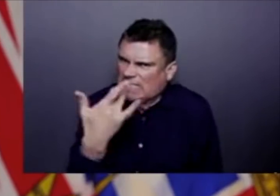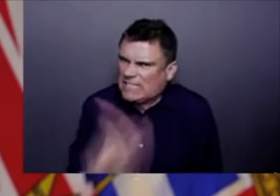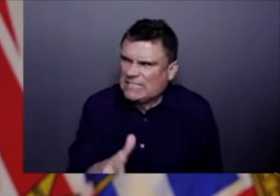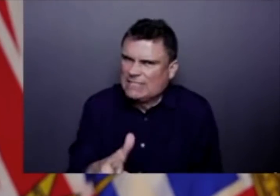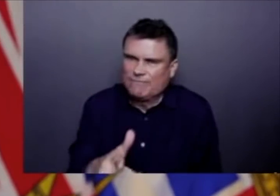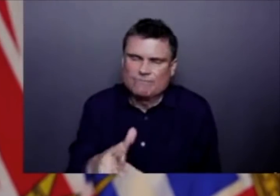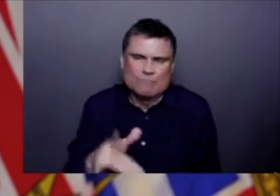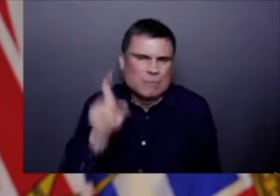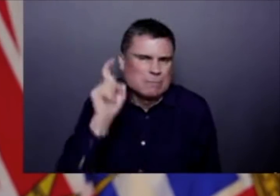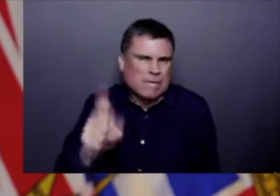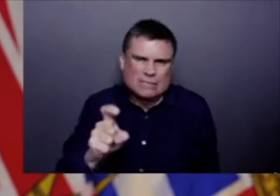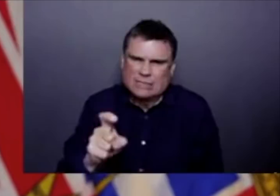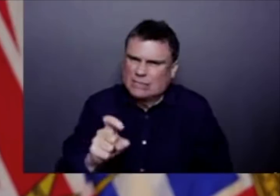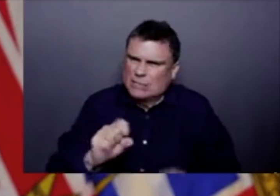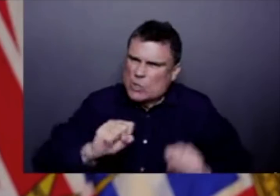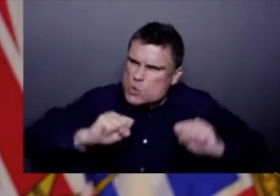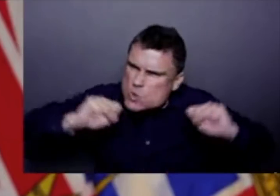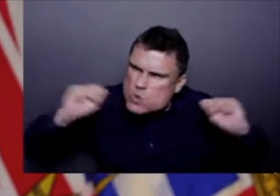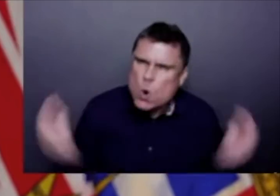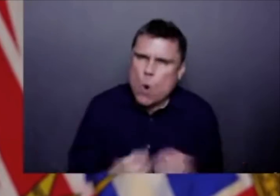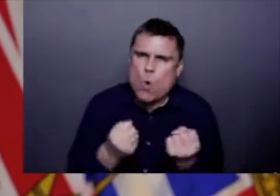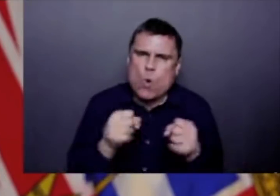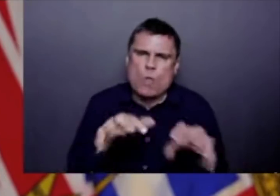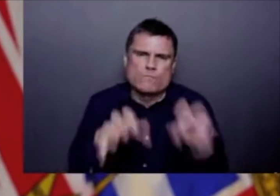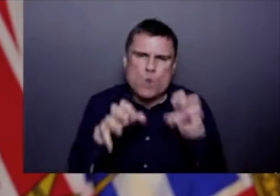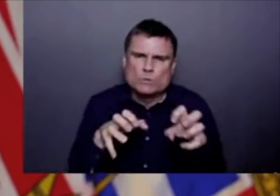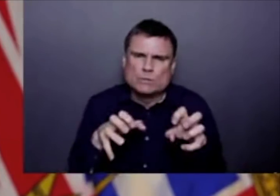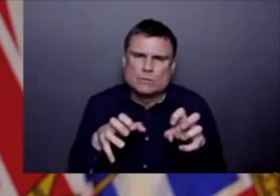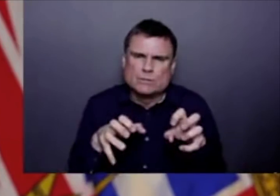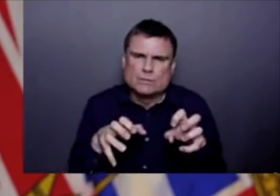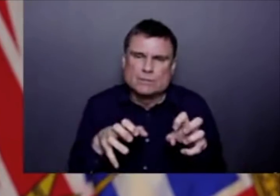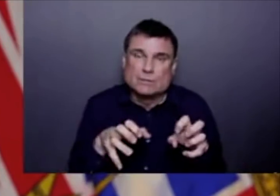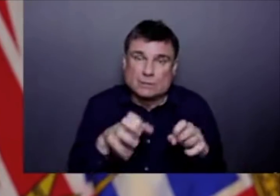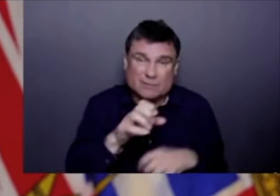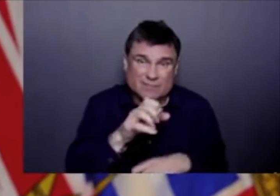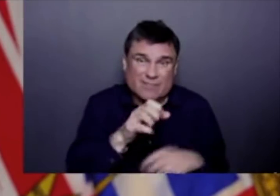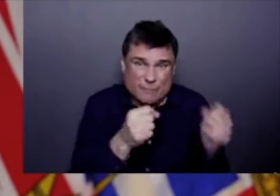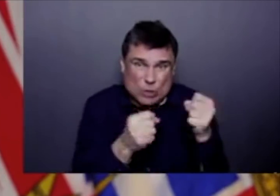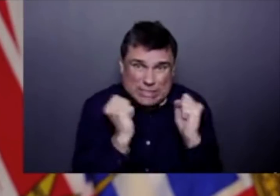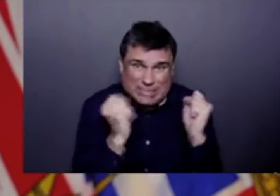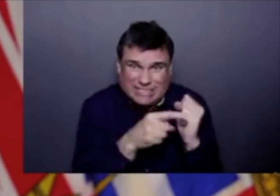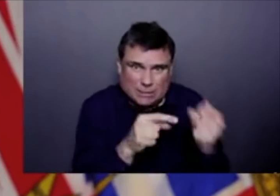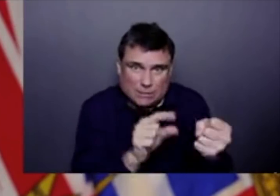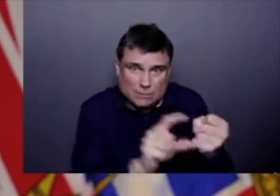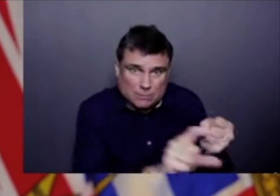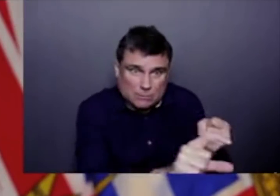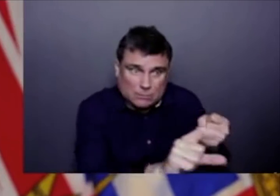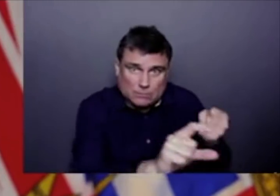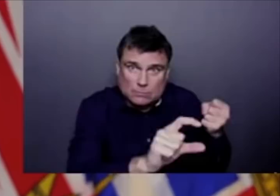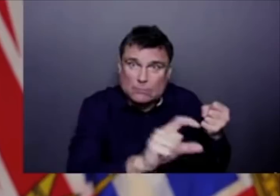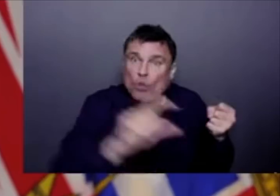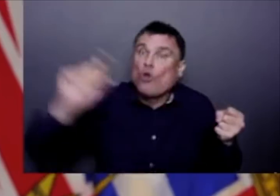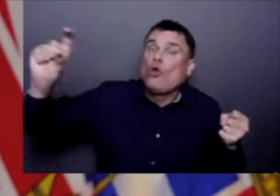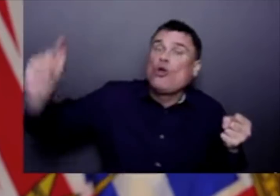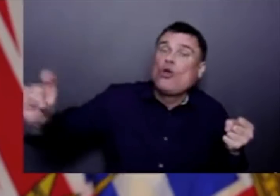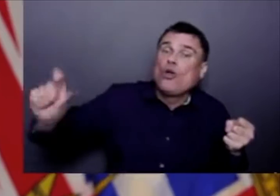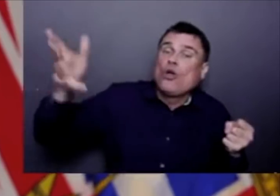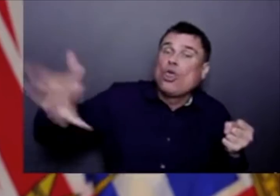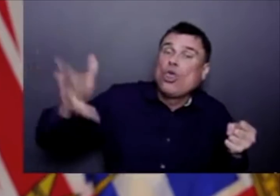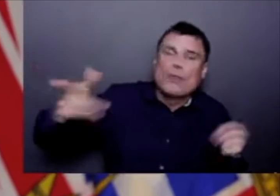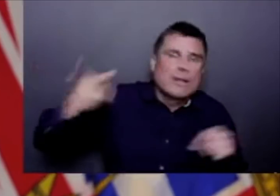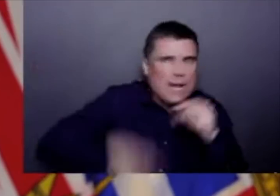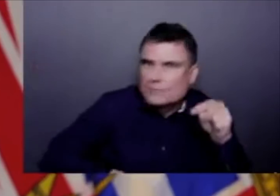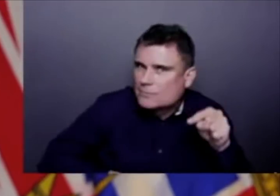clinic about how to do them more effectively and more efficiently. So yes, we are ramping up, and we expect to be able to